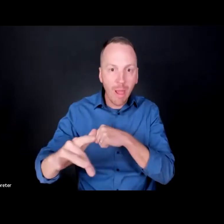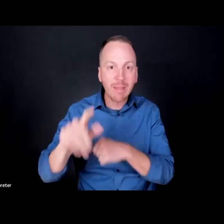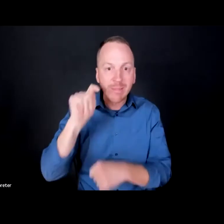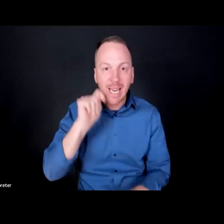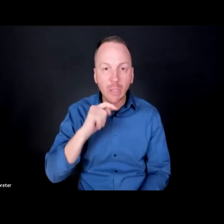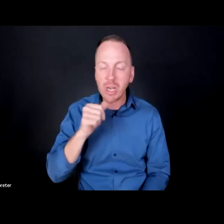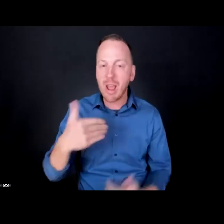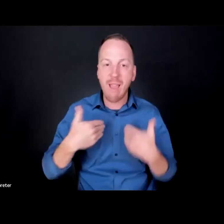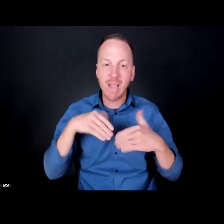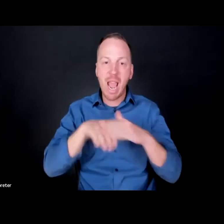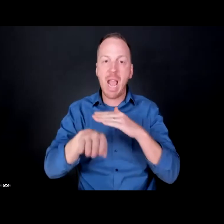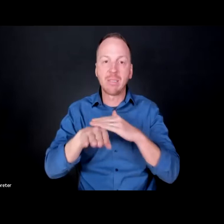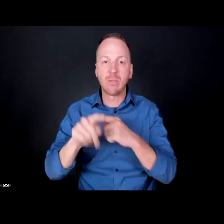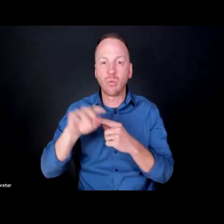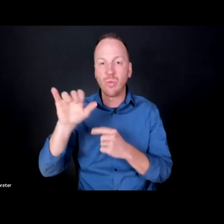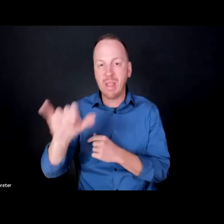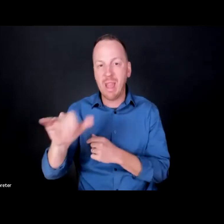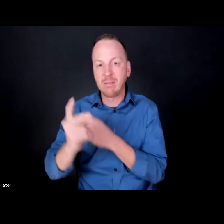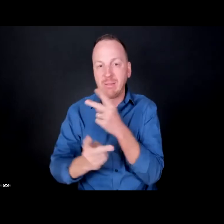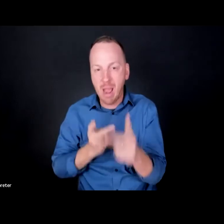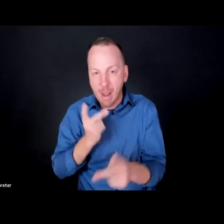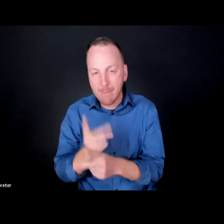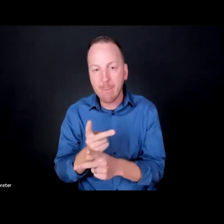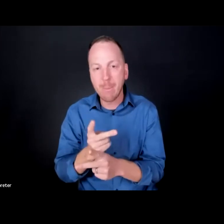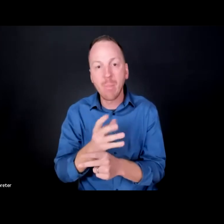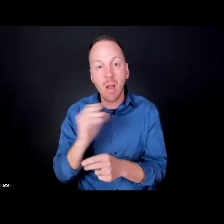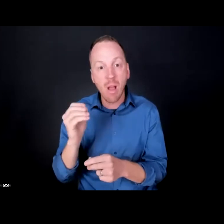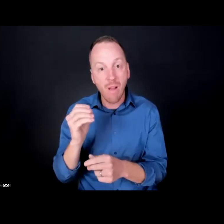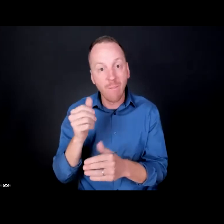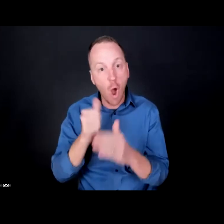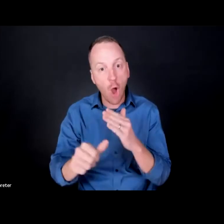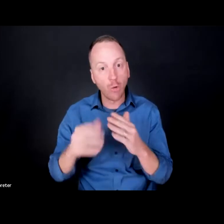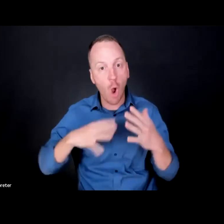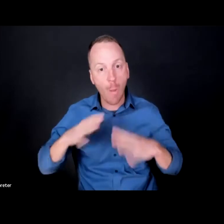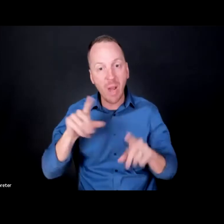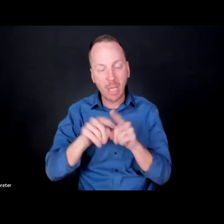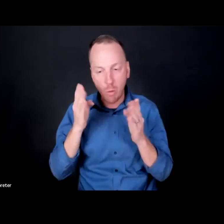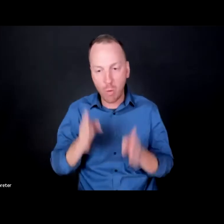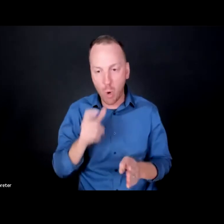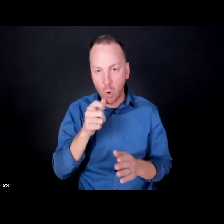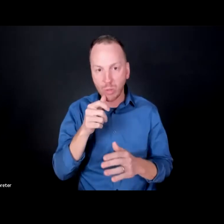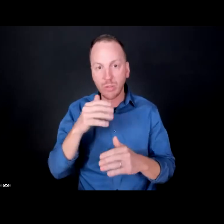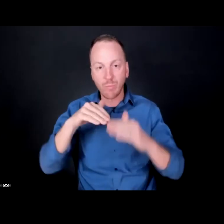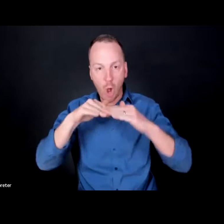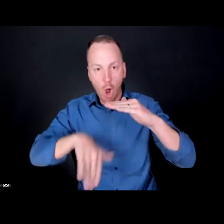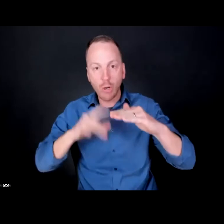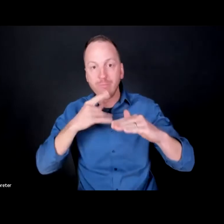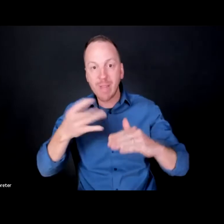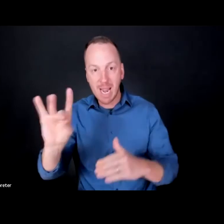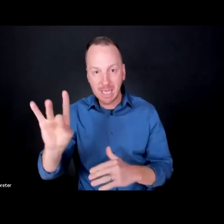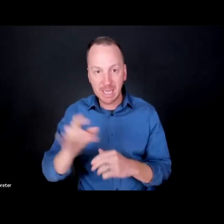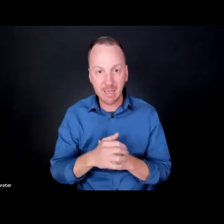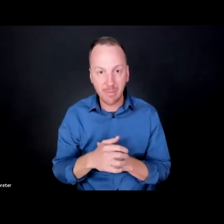have access to that type of garment as a person who was under 18.